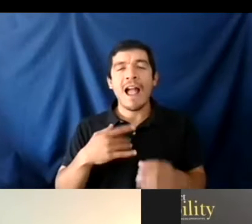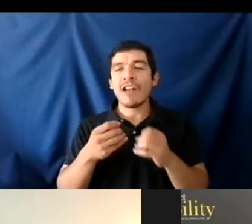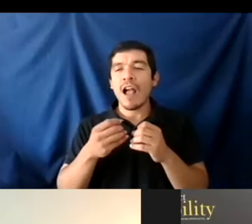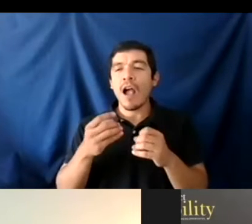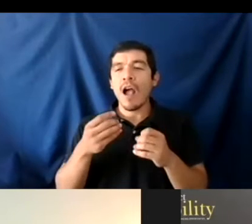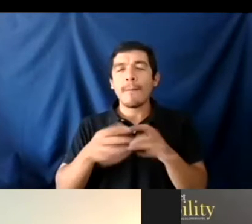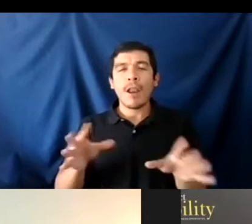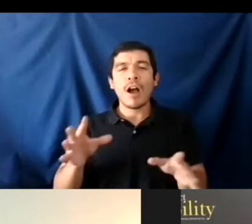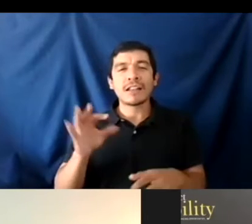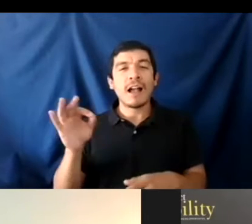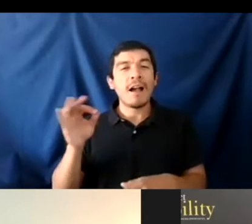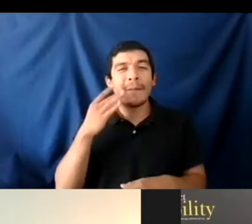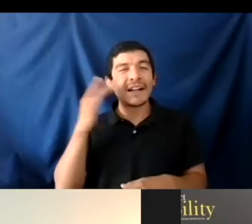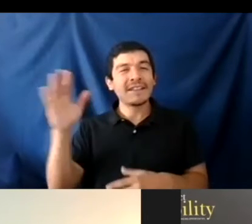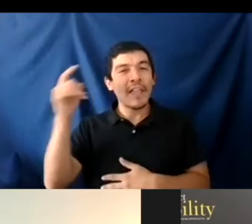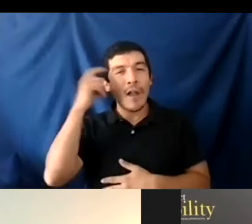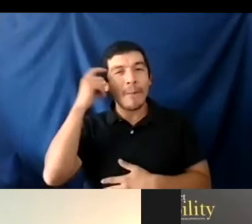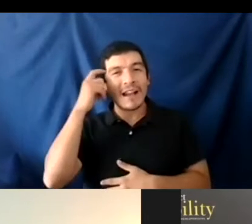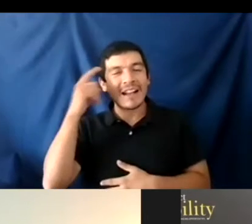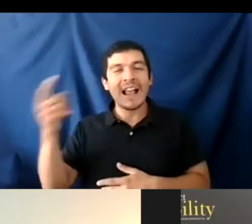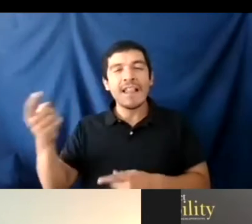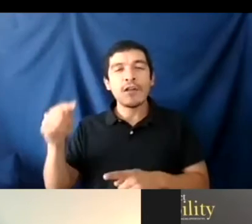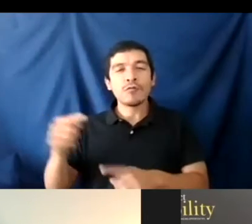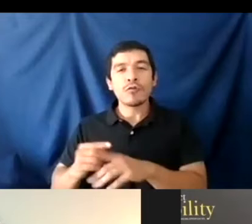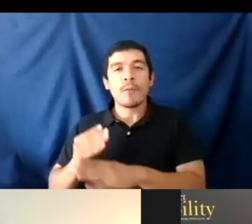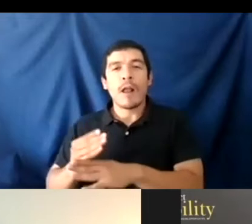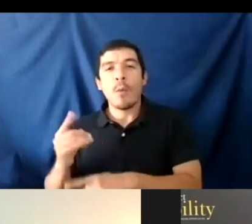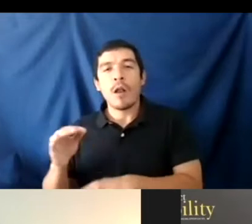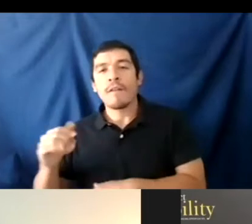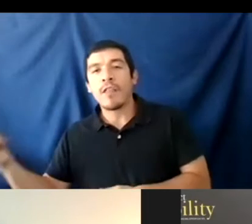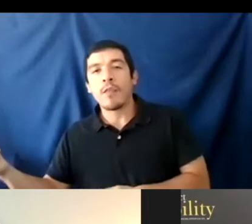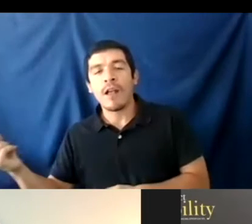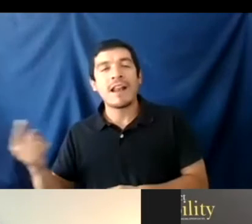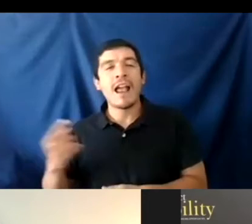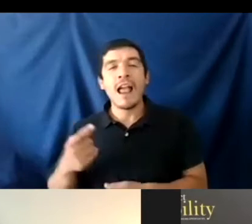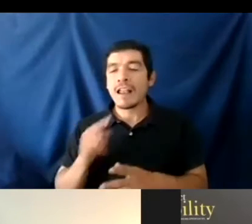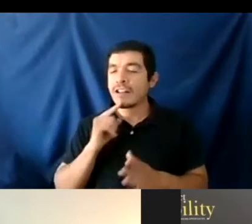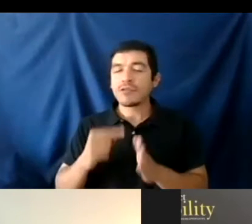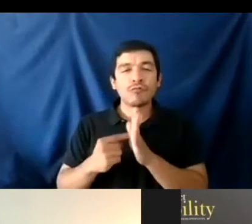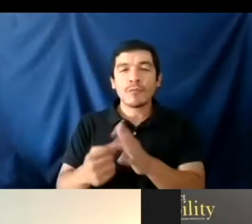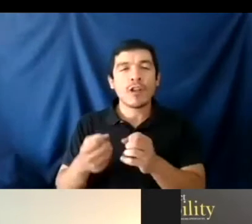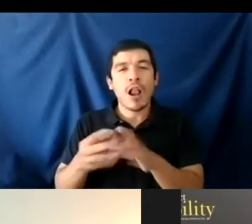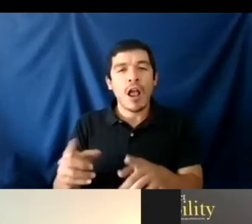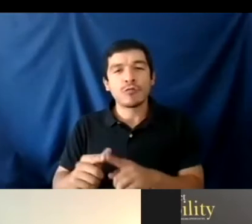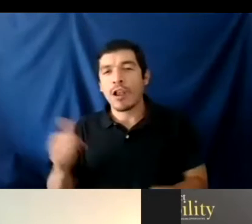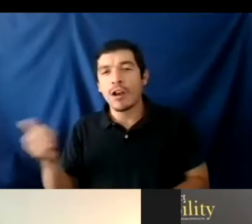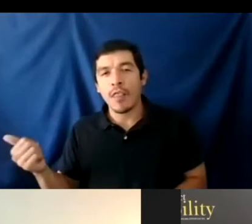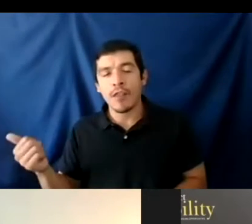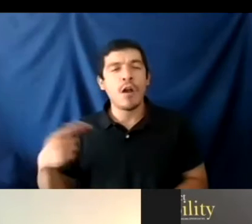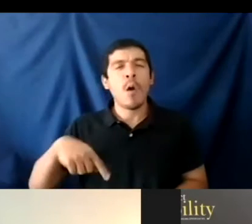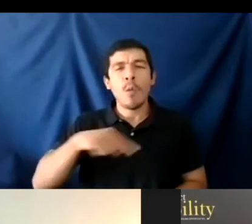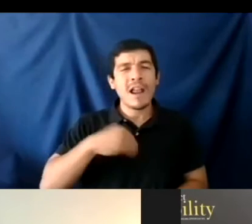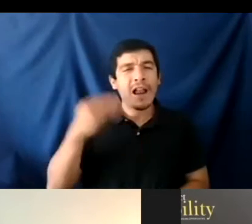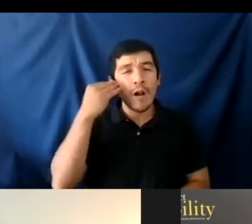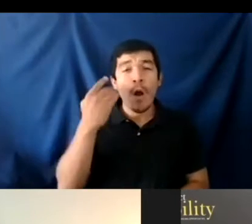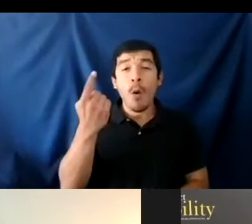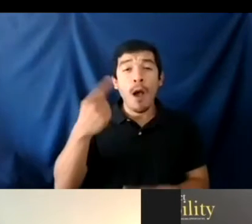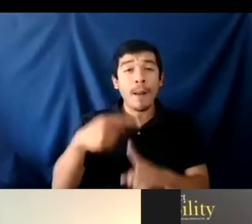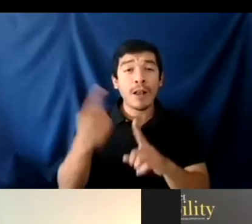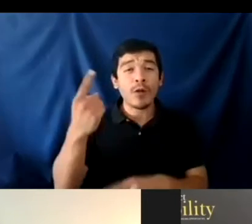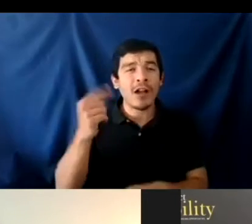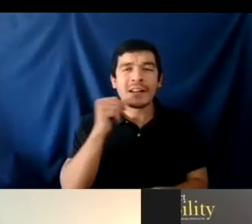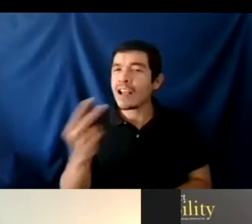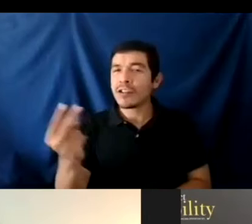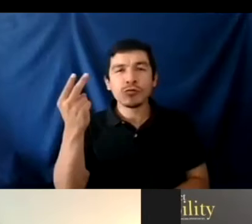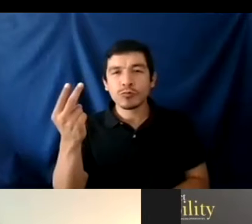mentality where somehow the gain of one represents a loss to another. But here at RespectAbility, we know that 1 + 1 is not 2, 1